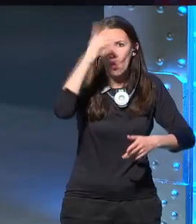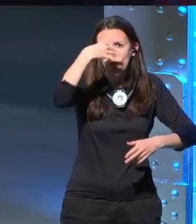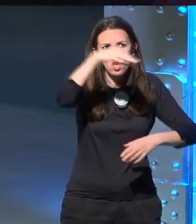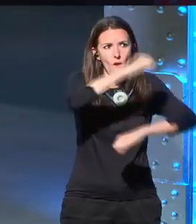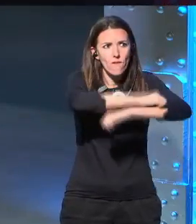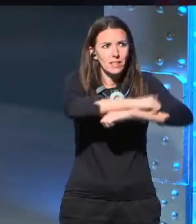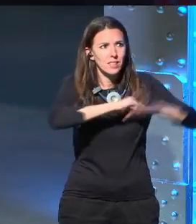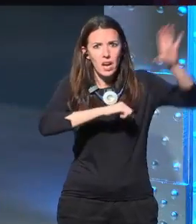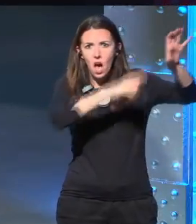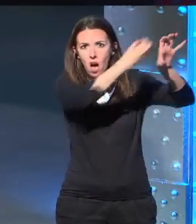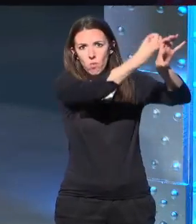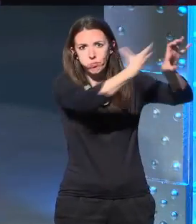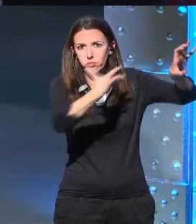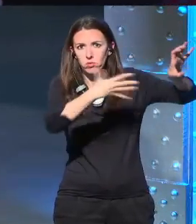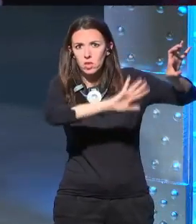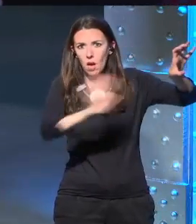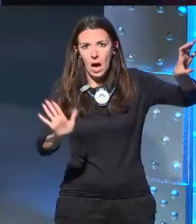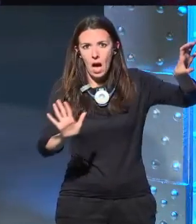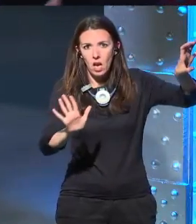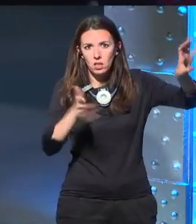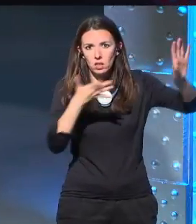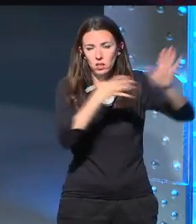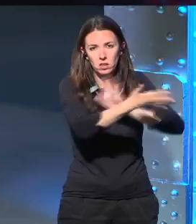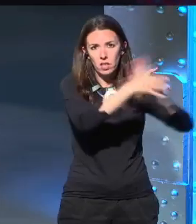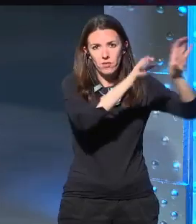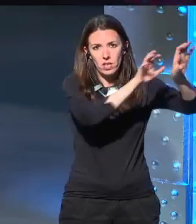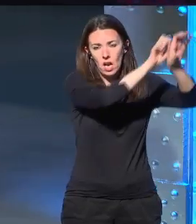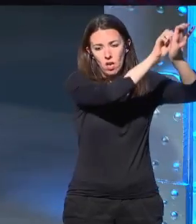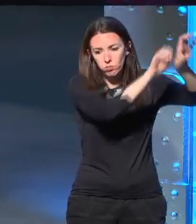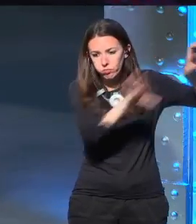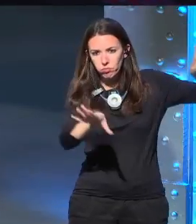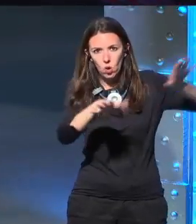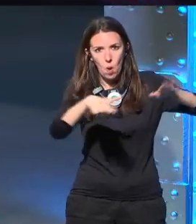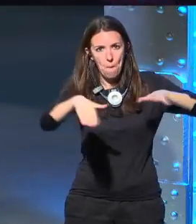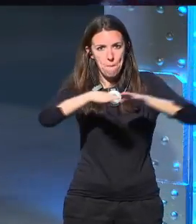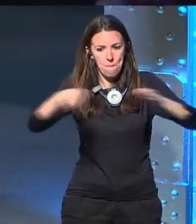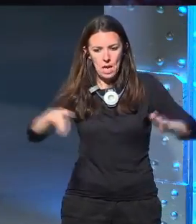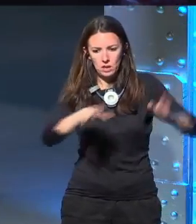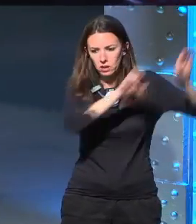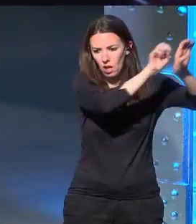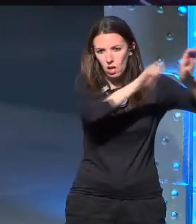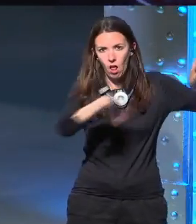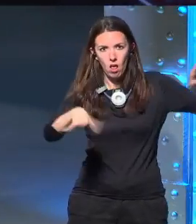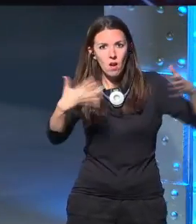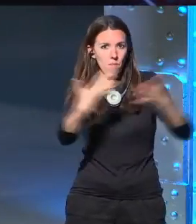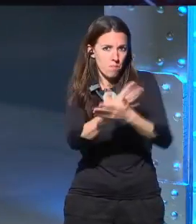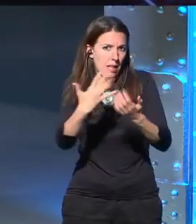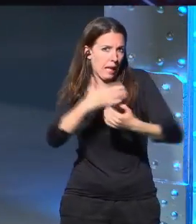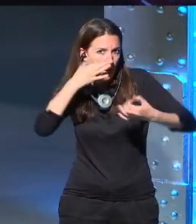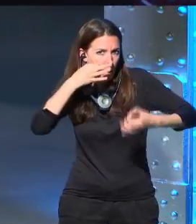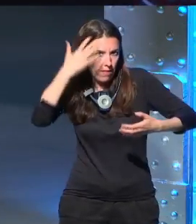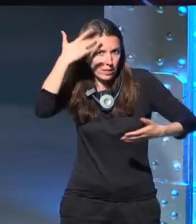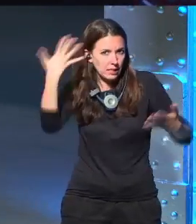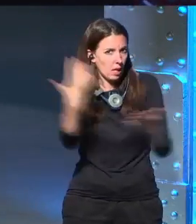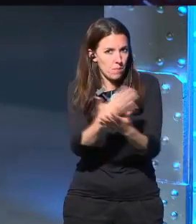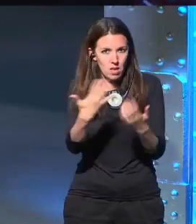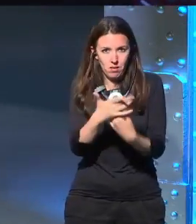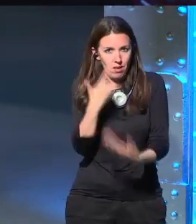and hits that wall and hits the front of the table. So he's mixing reality and fantasy as only